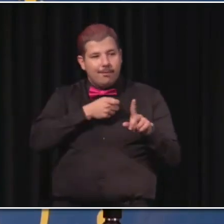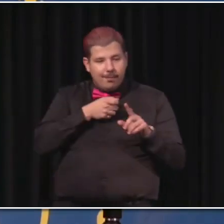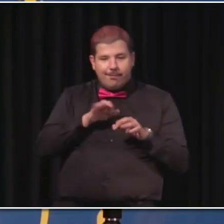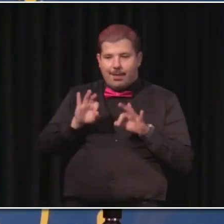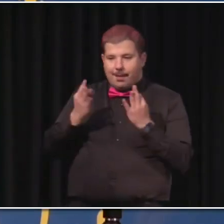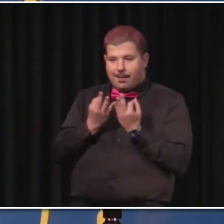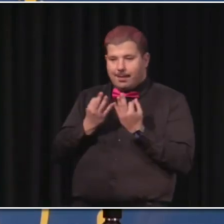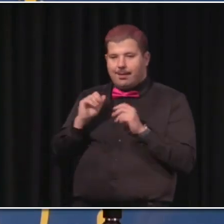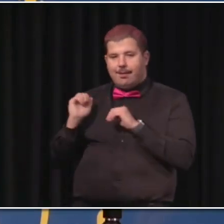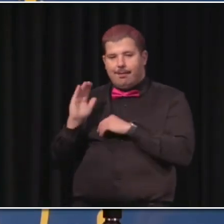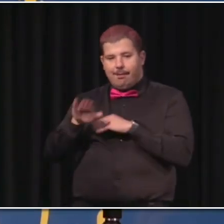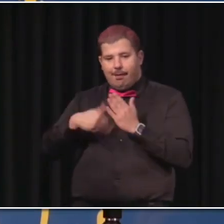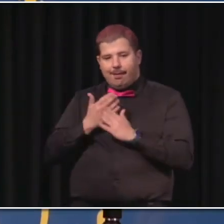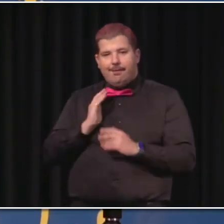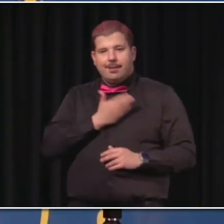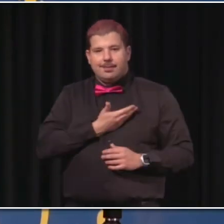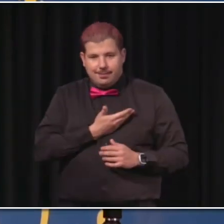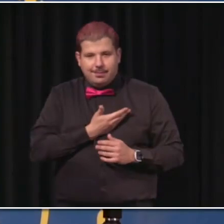all of us.